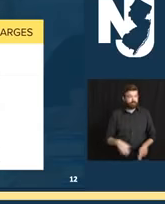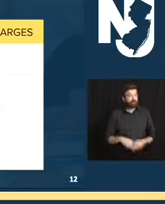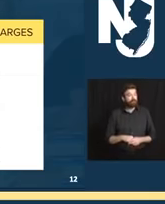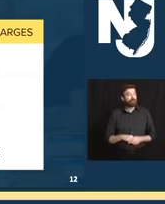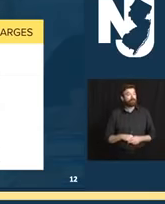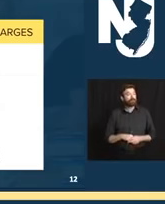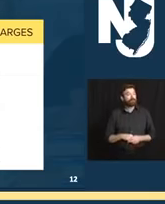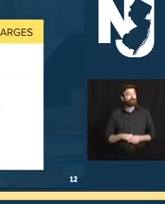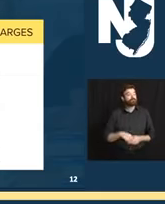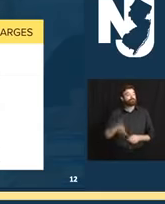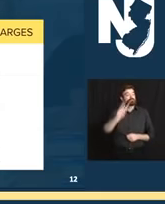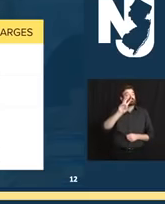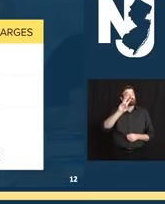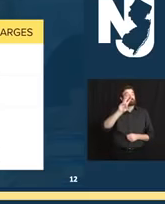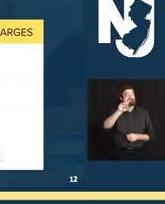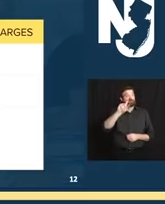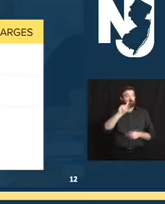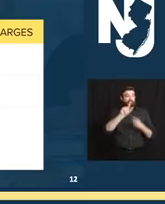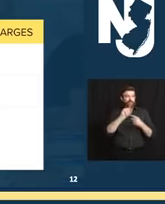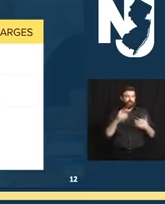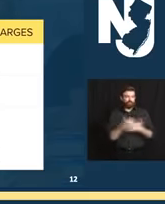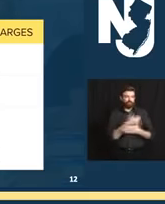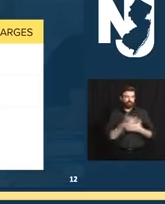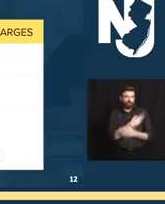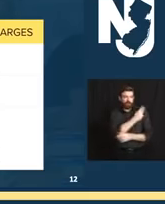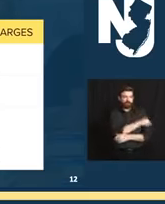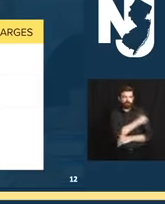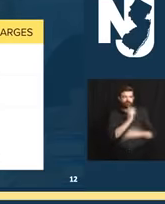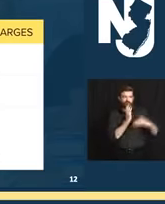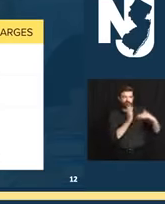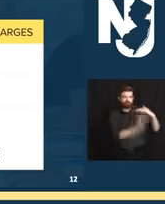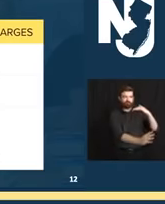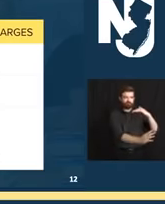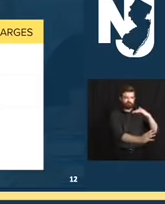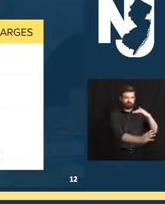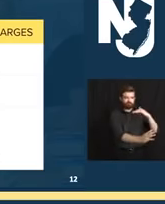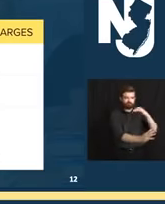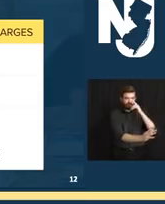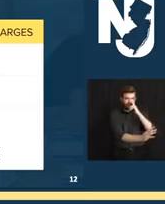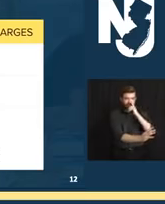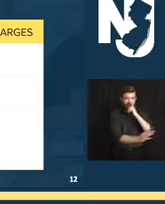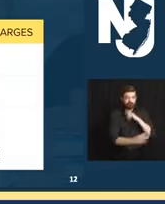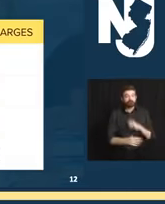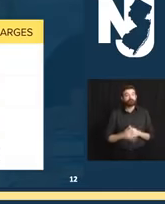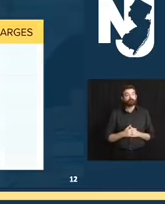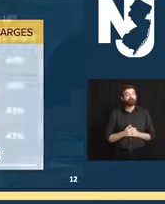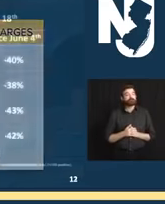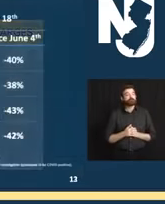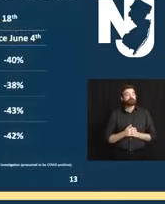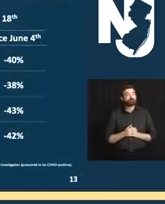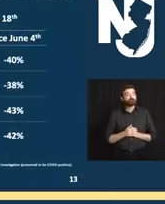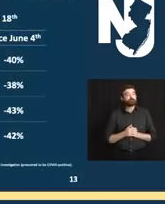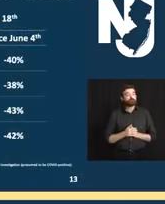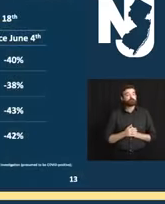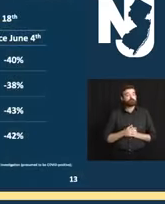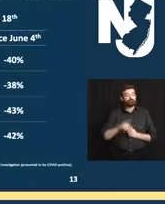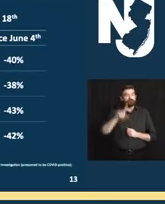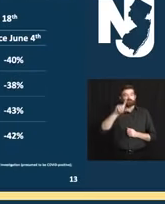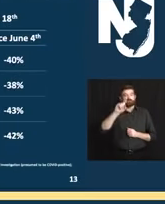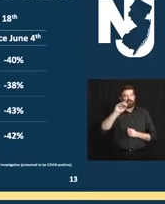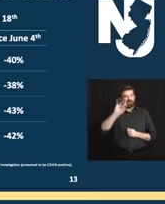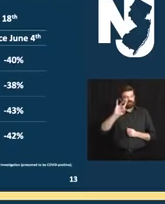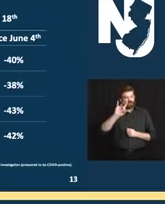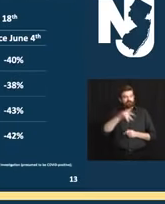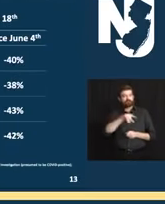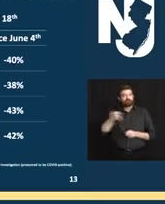left, COVID-positive patients, while 108 live patients left our hospitals. Across our